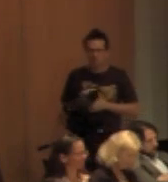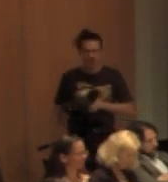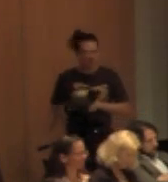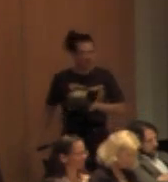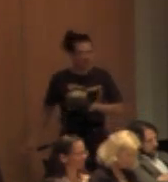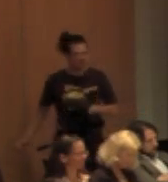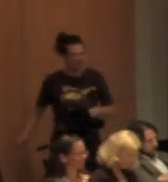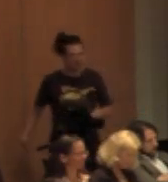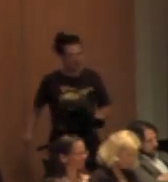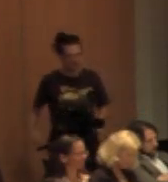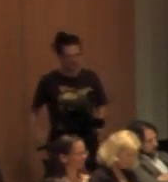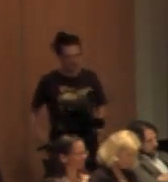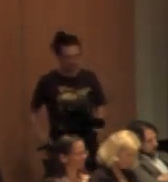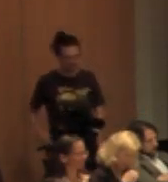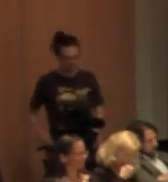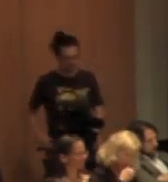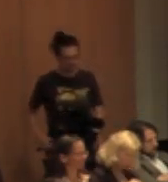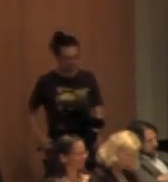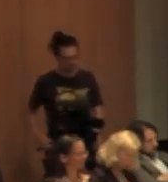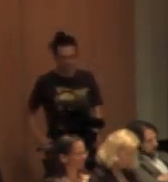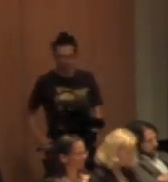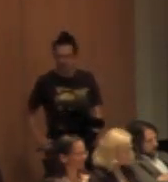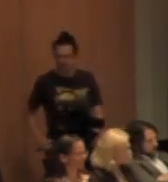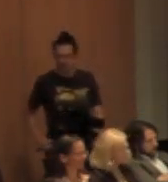yeah yeah yeah